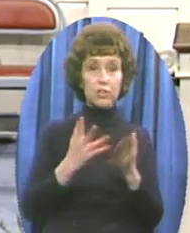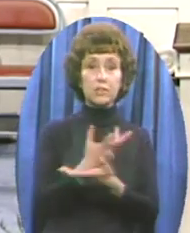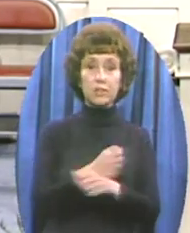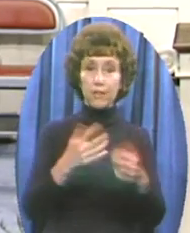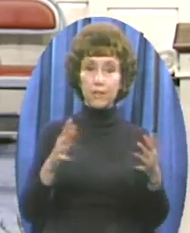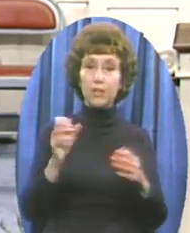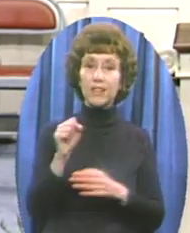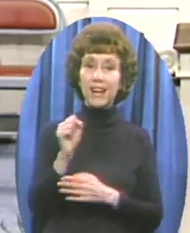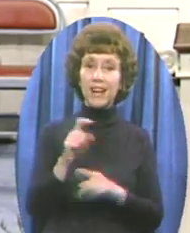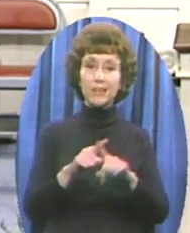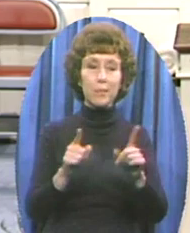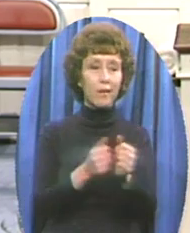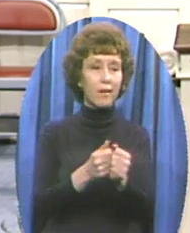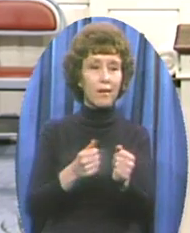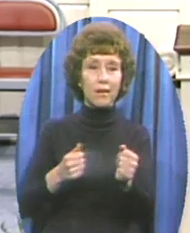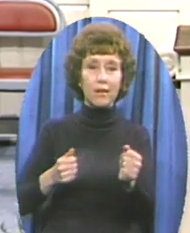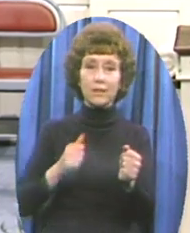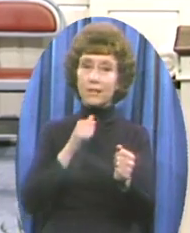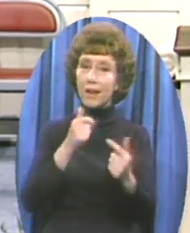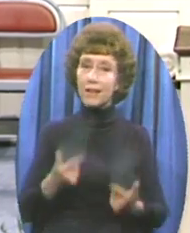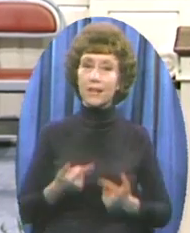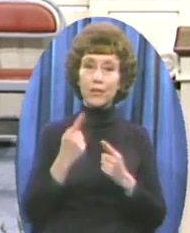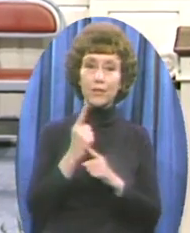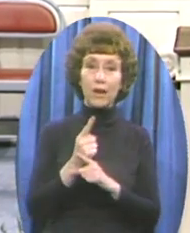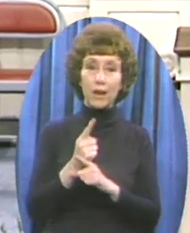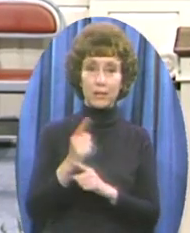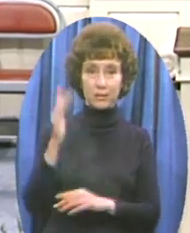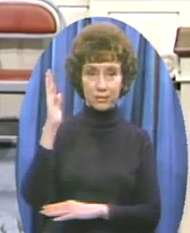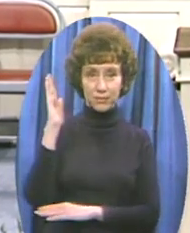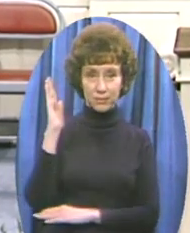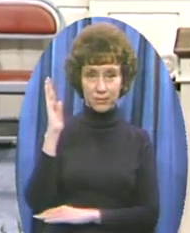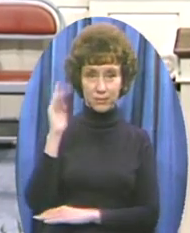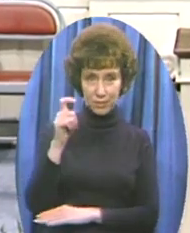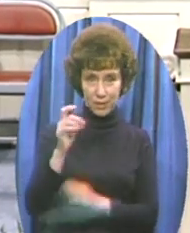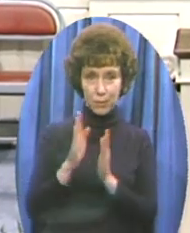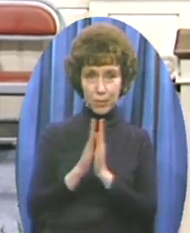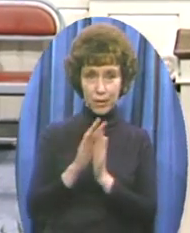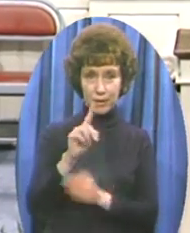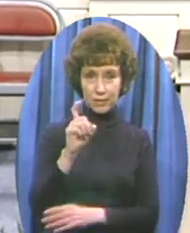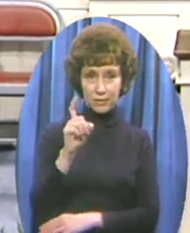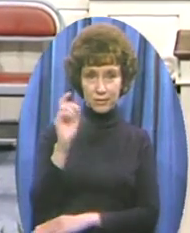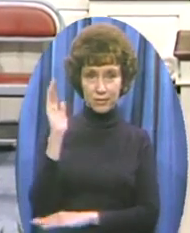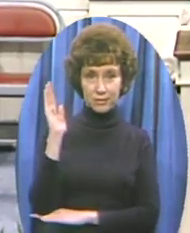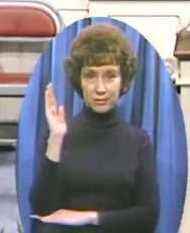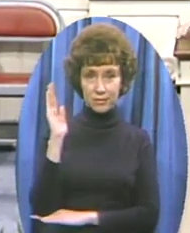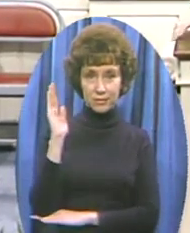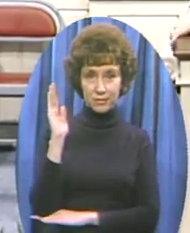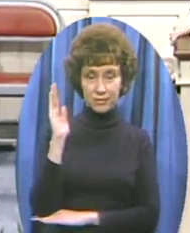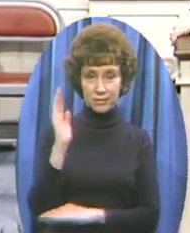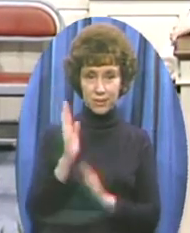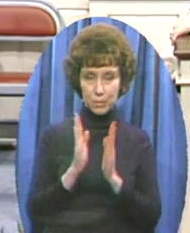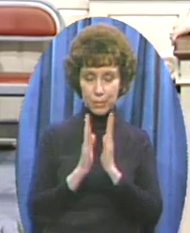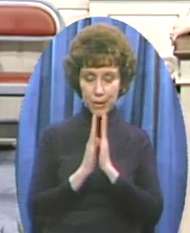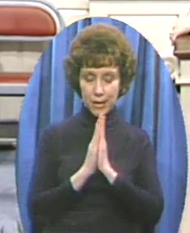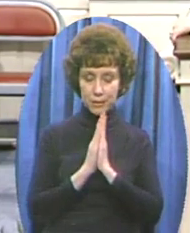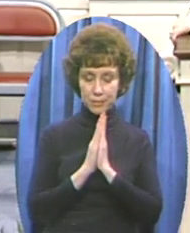winner. I'm not a witness. Pray for me. Raise your hand. God bless every one of you. Let's